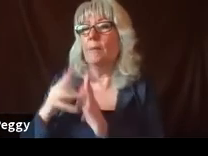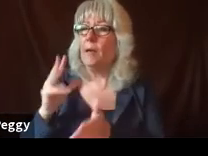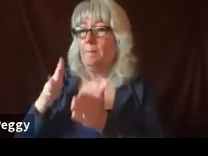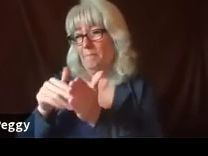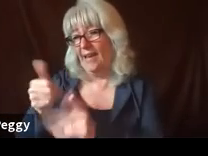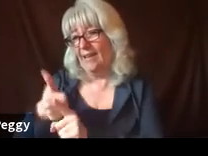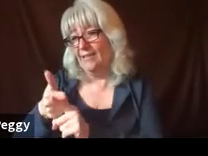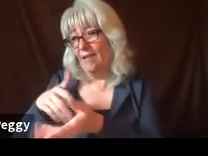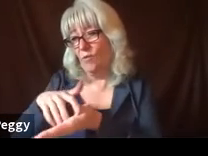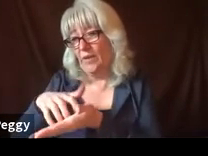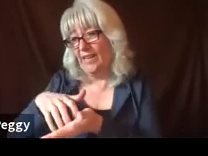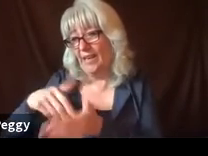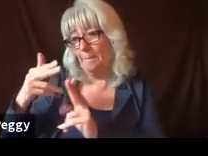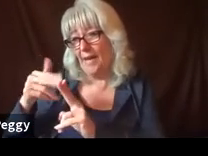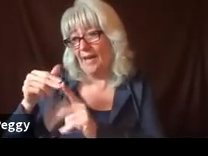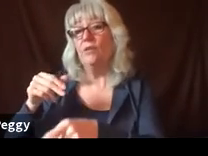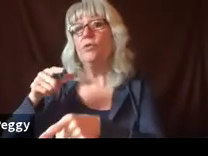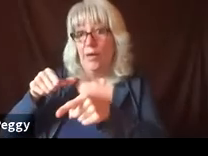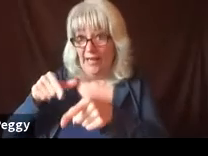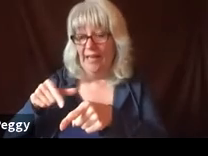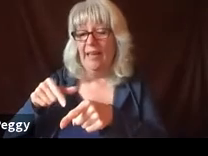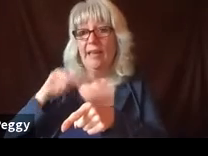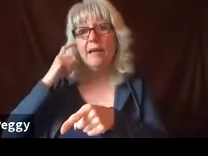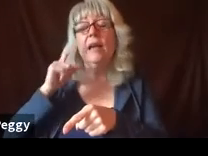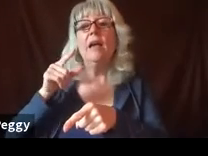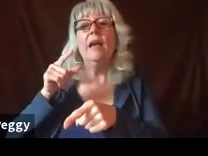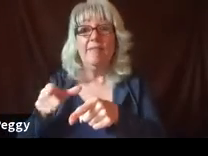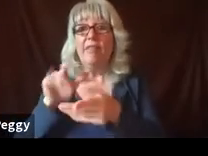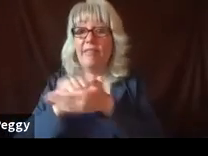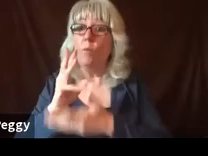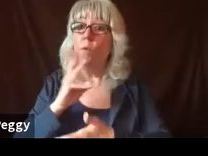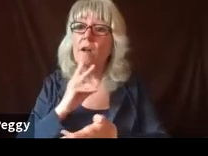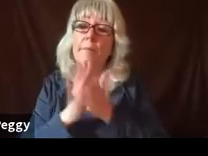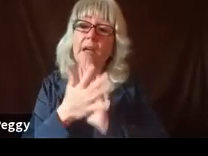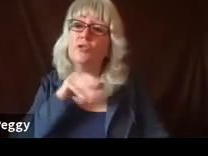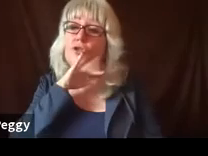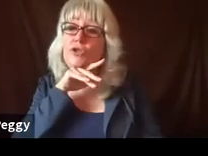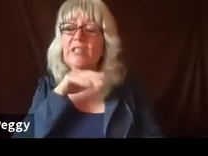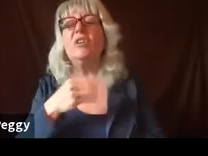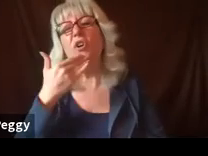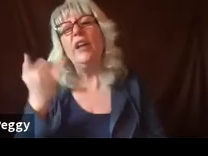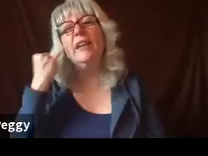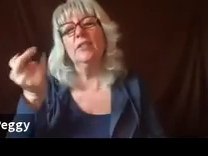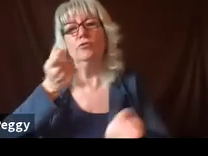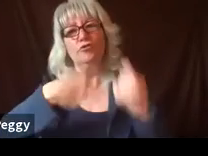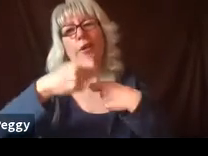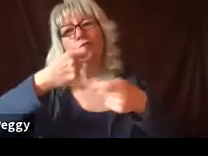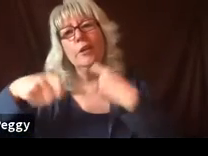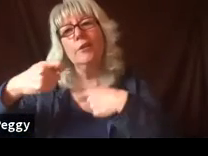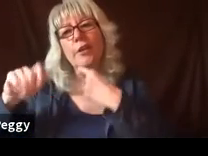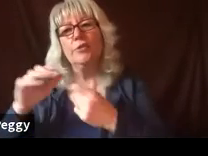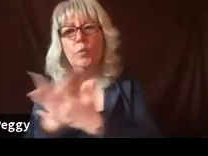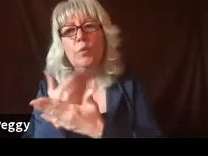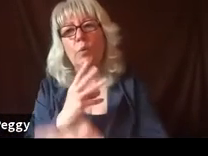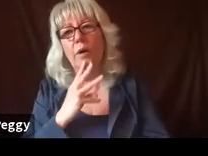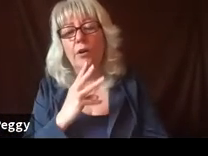and then when the paint water gets dirty, you want to change it. So it would be normal in a couple hours of painting